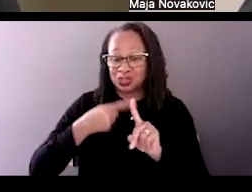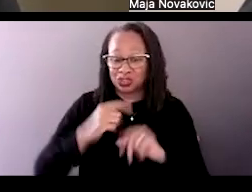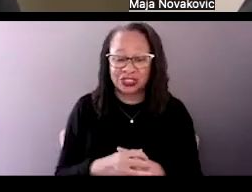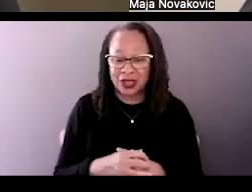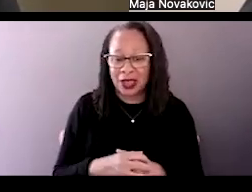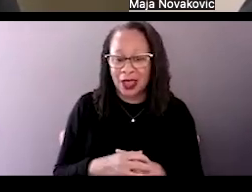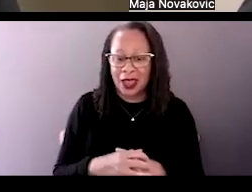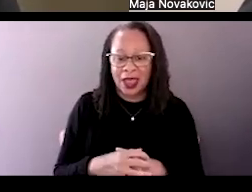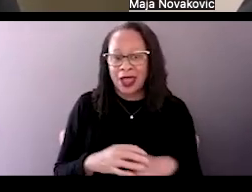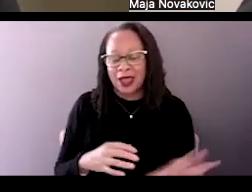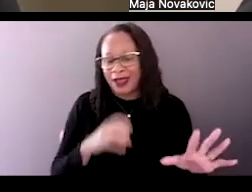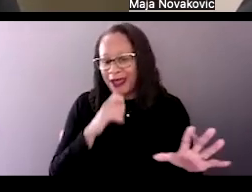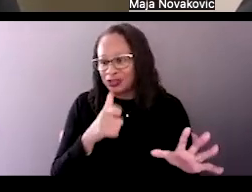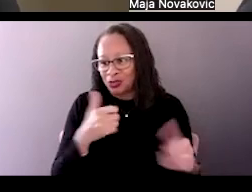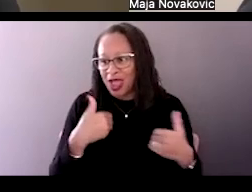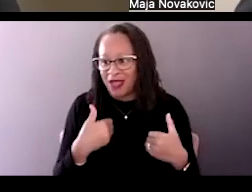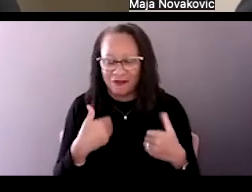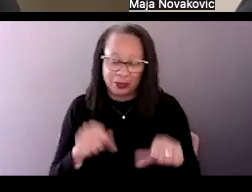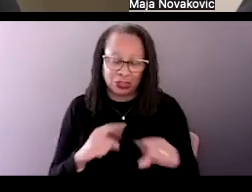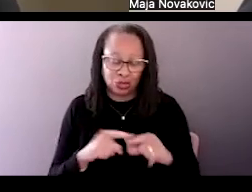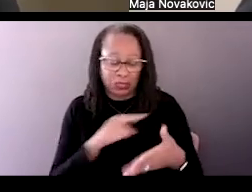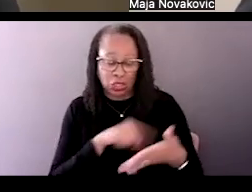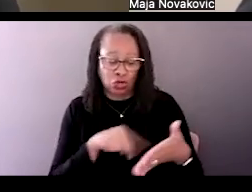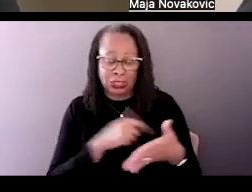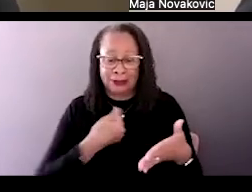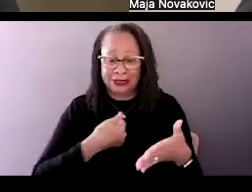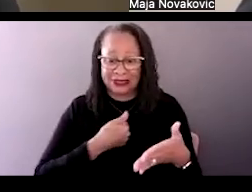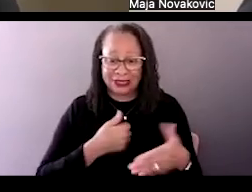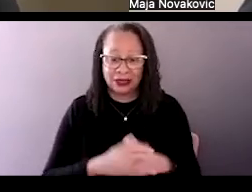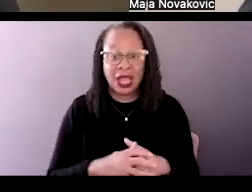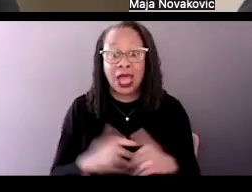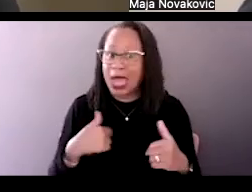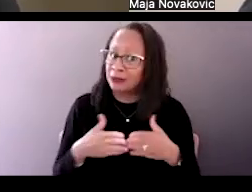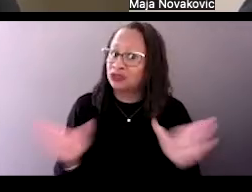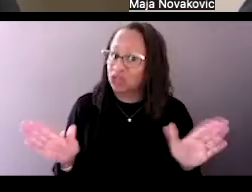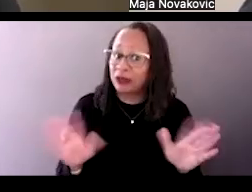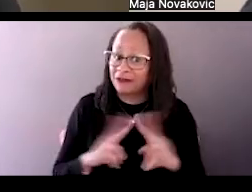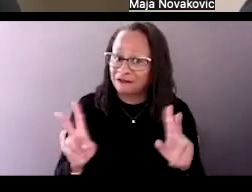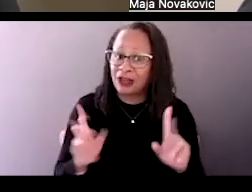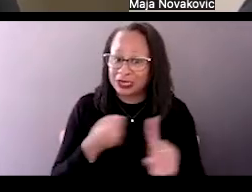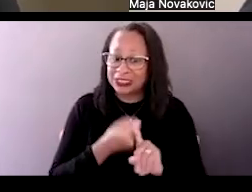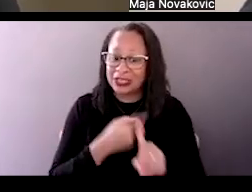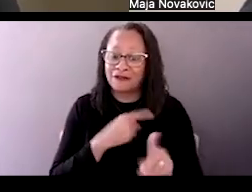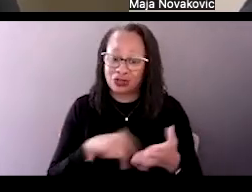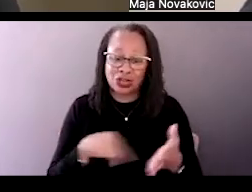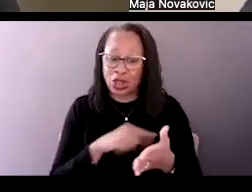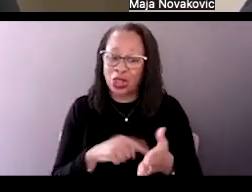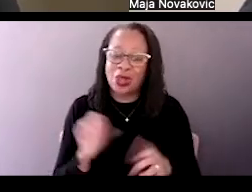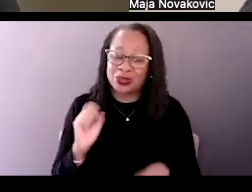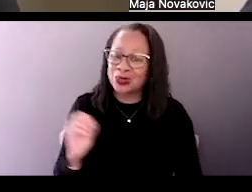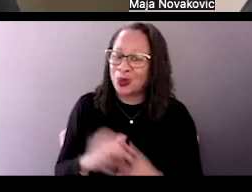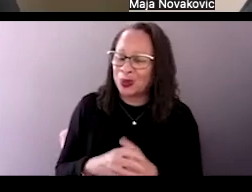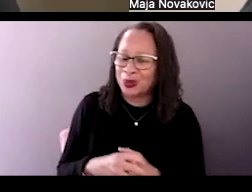so self-critical, which I generally am, I must admit. mhm, So